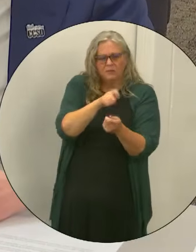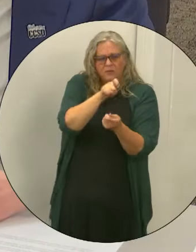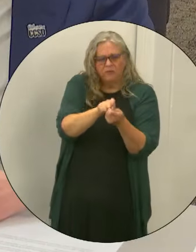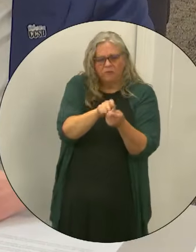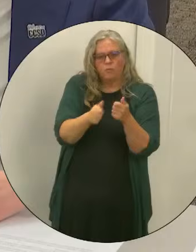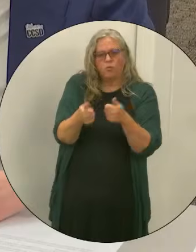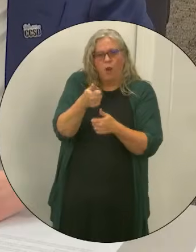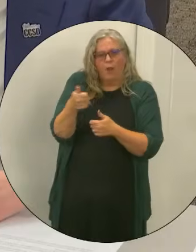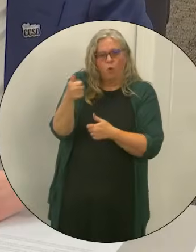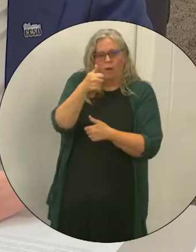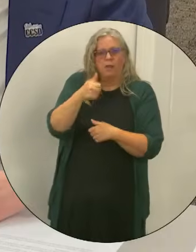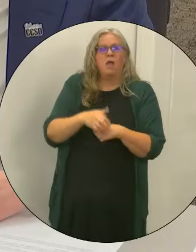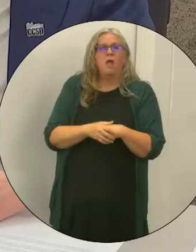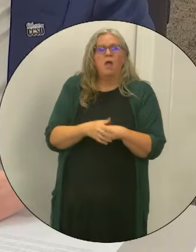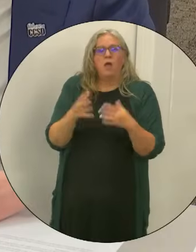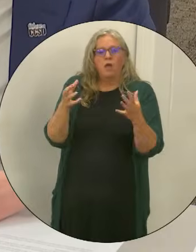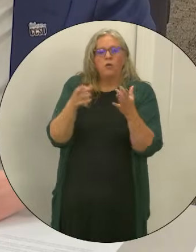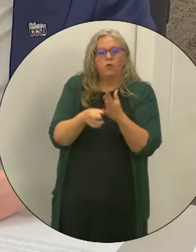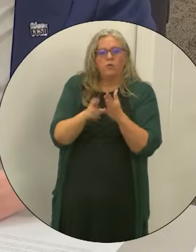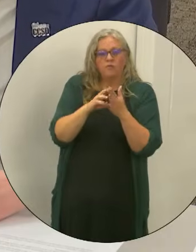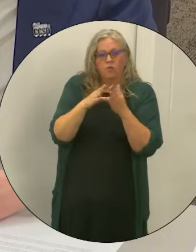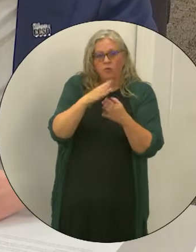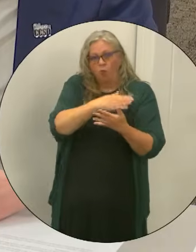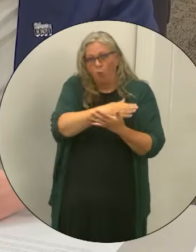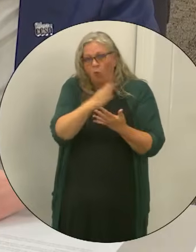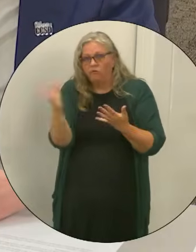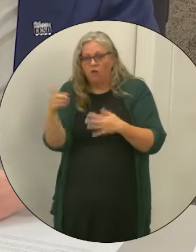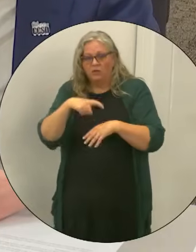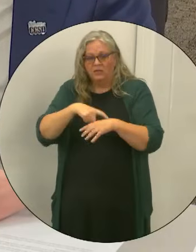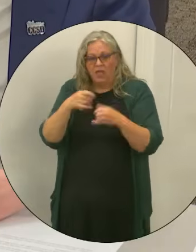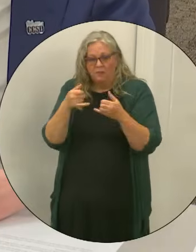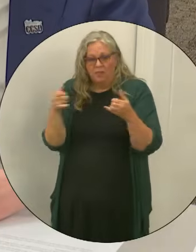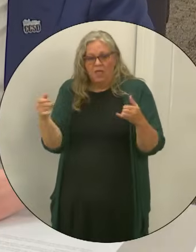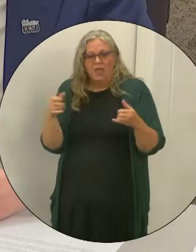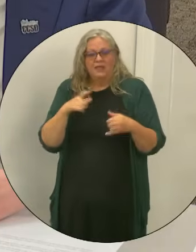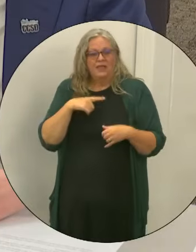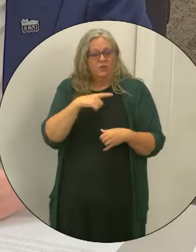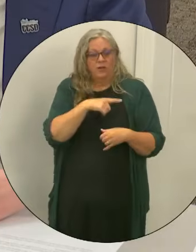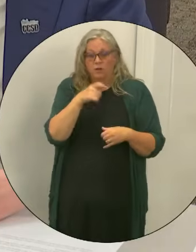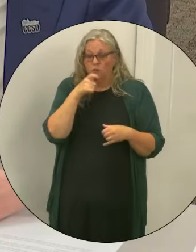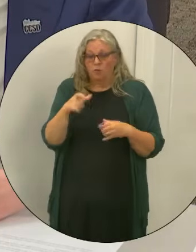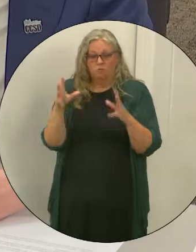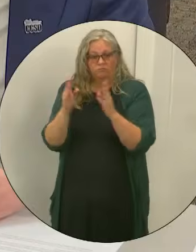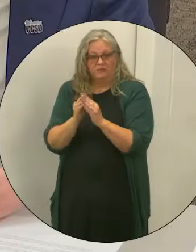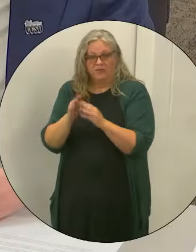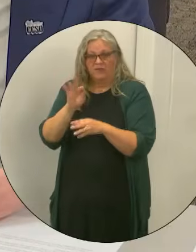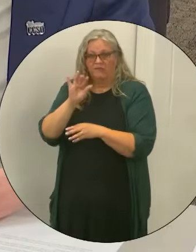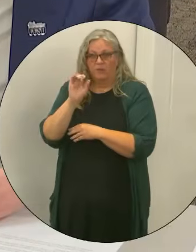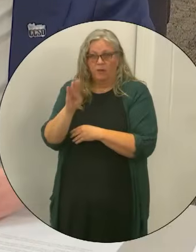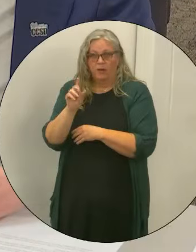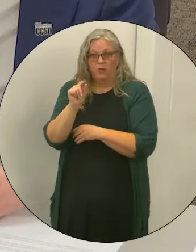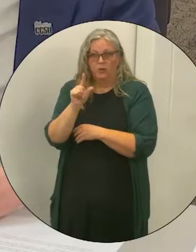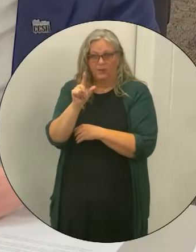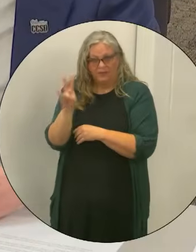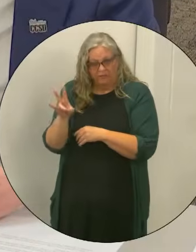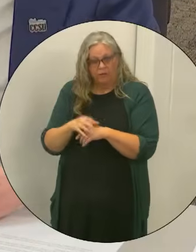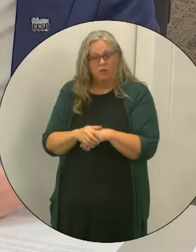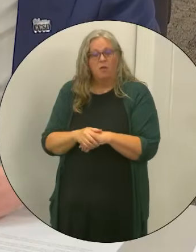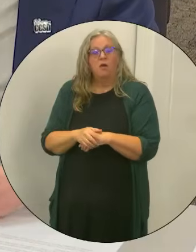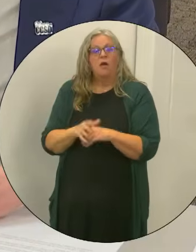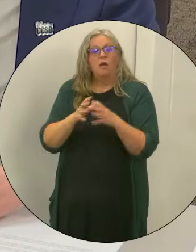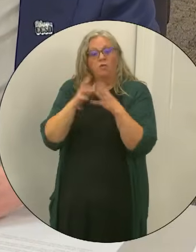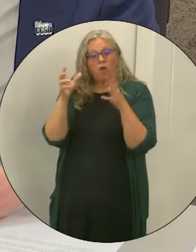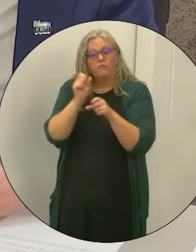priorities, I want to go over the overall timeline again. Although the legislature will not convene until February 2027, much of the